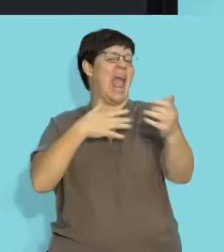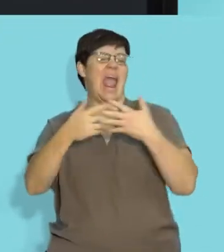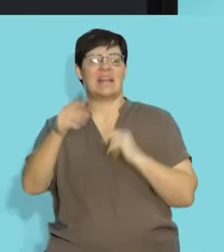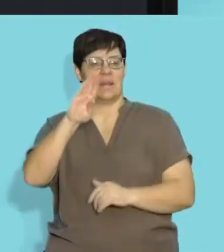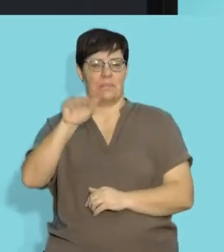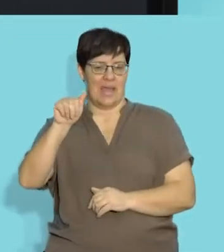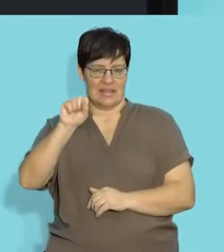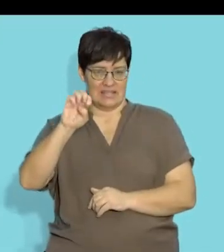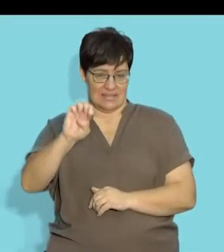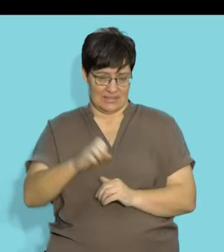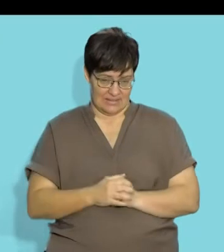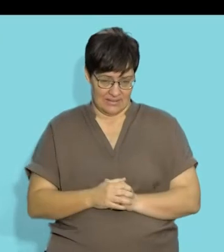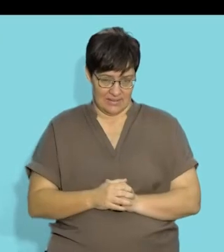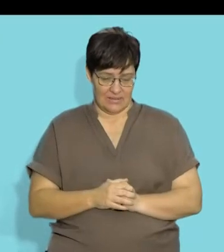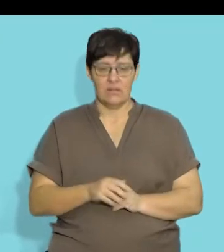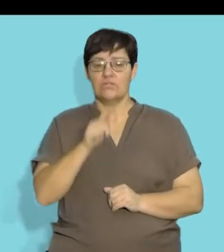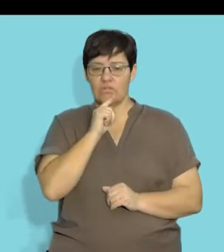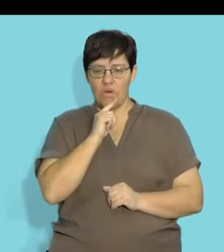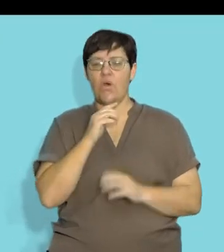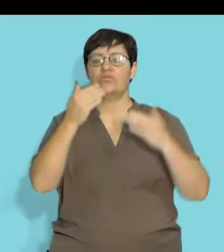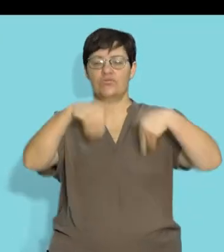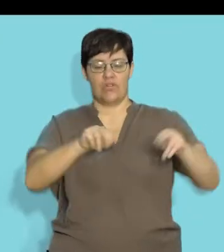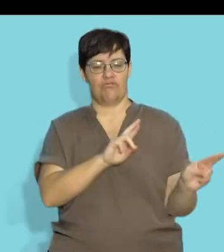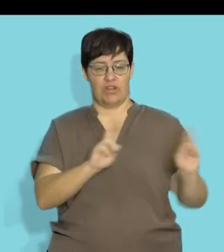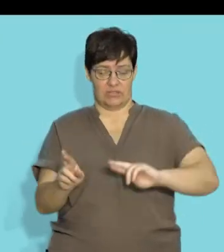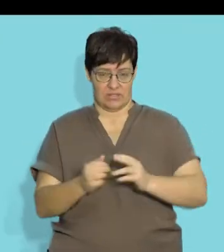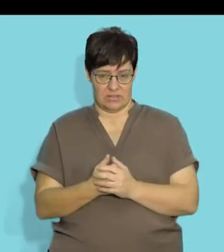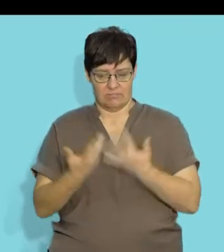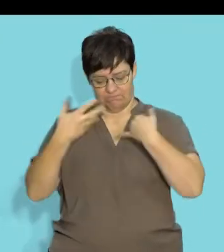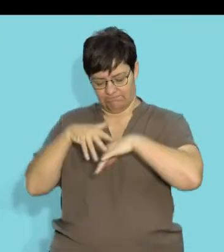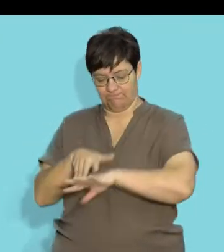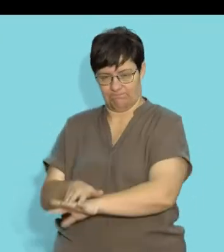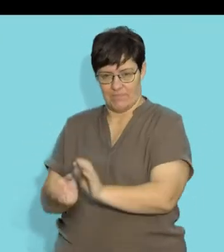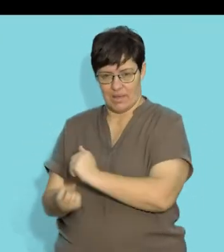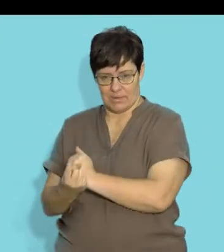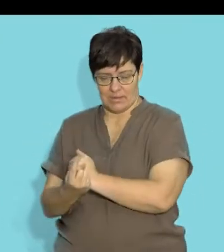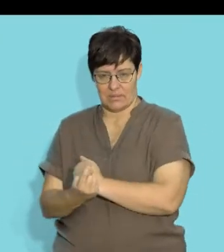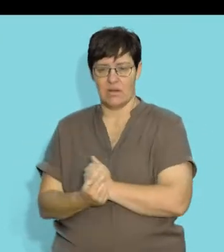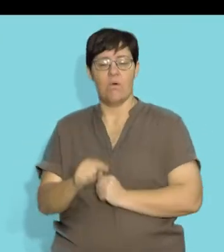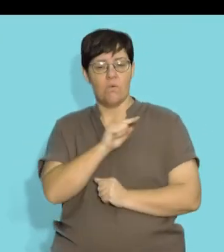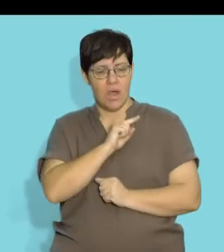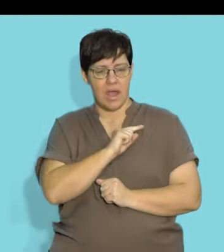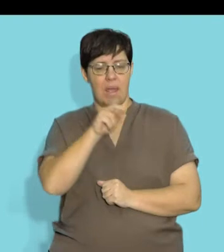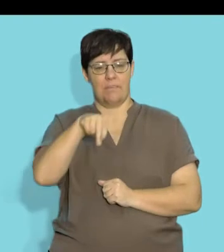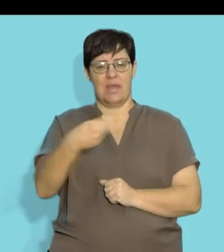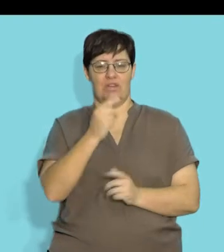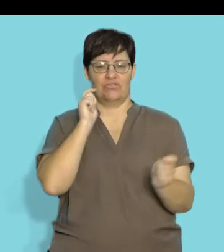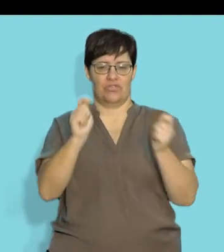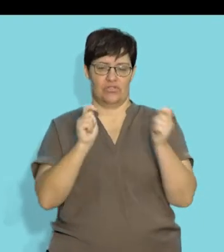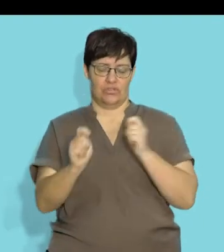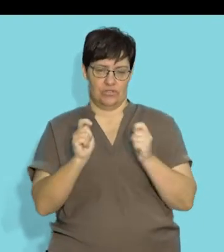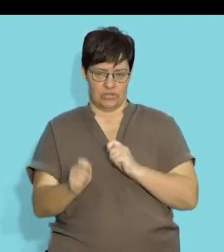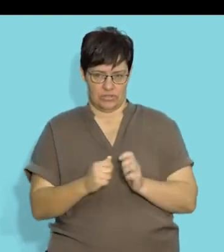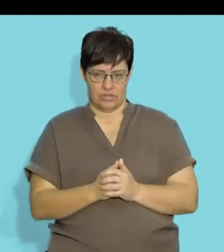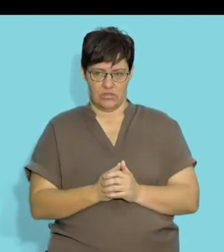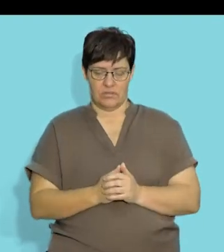any base for that matter, okay? So it's a neutralization reaction. Okay, this is with respect to the changes in pH.